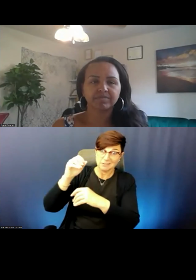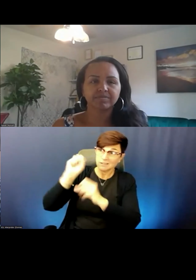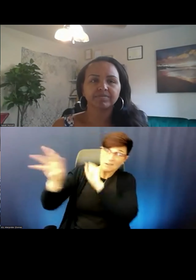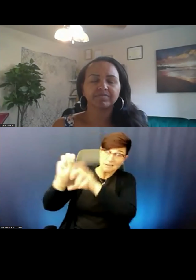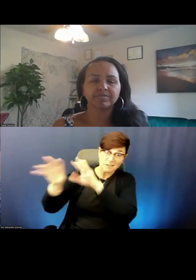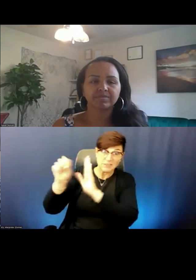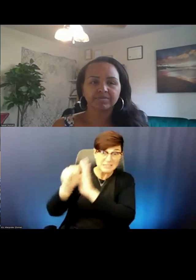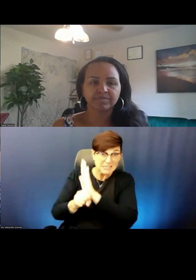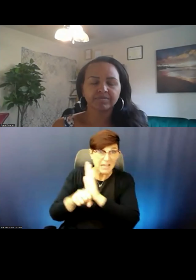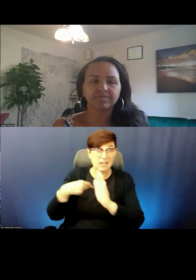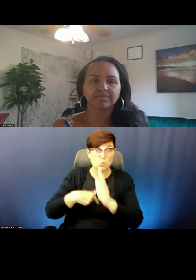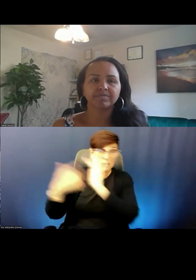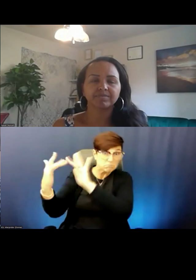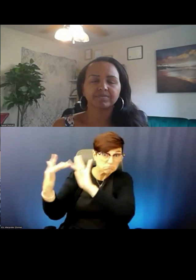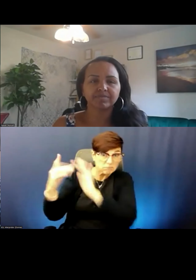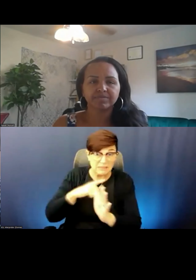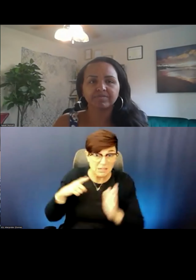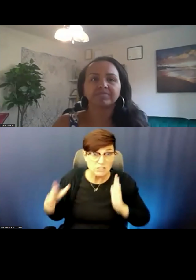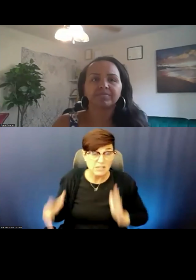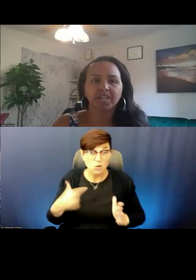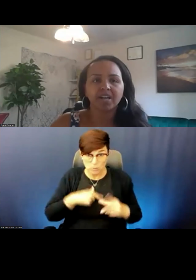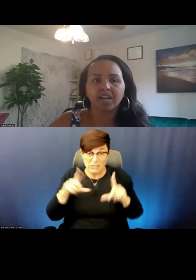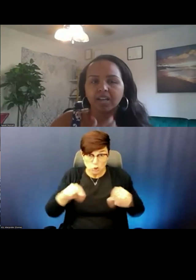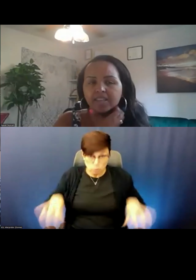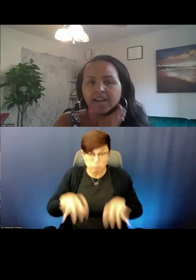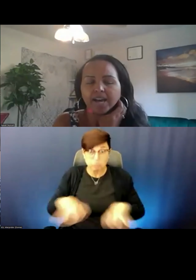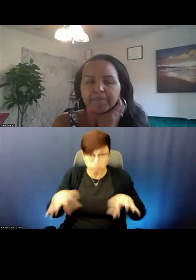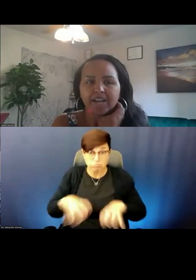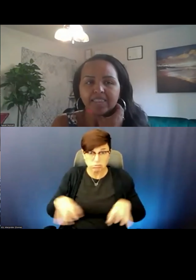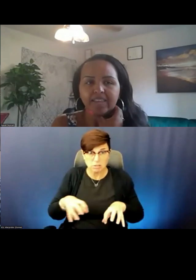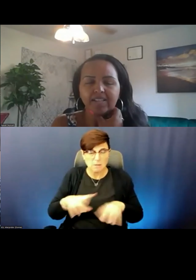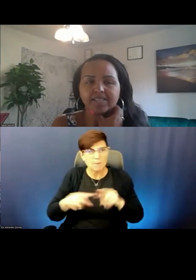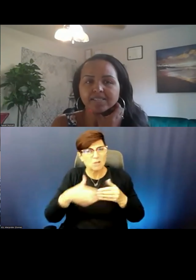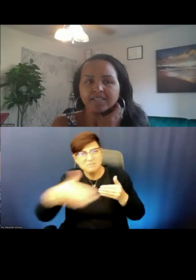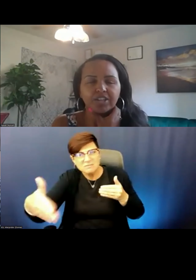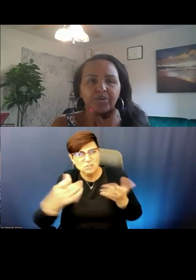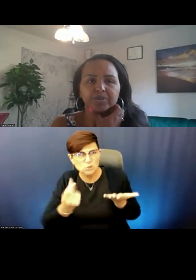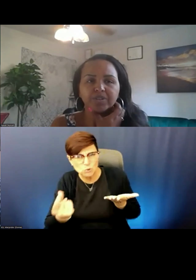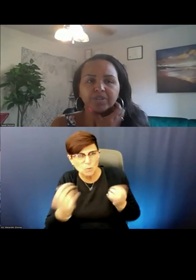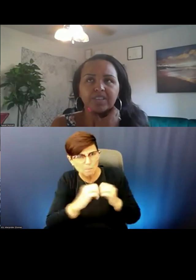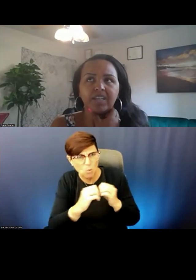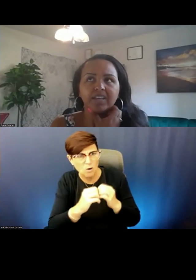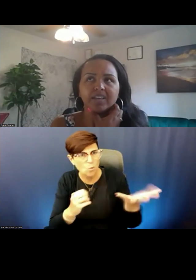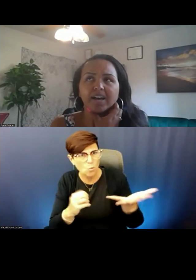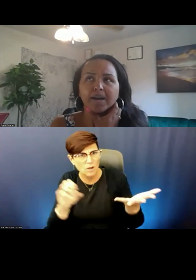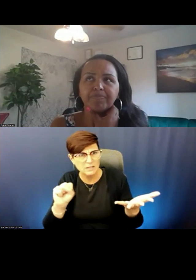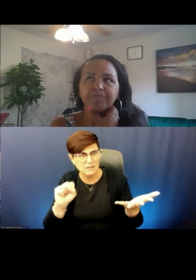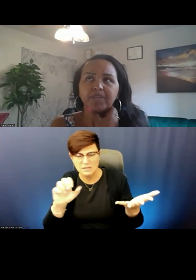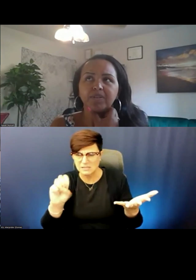have any suggestions or recommendations? Yeah, I mean, I think it's,